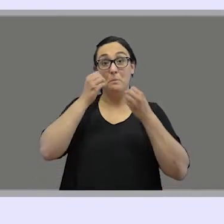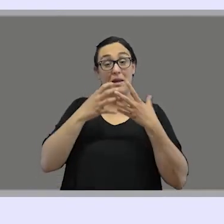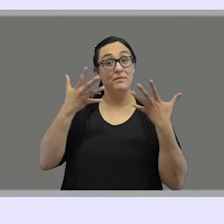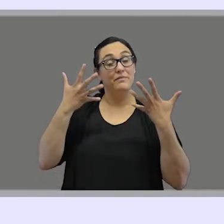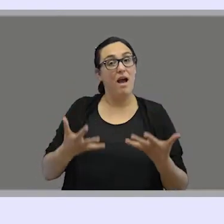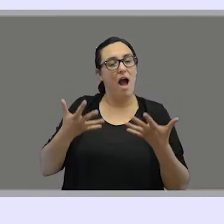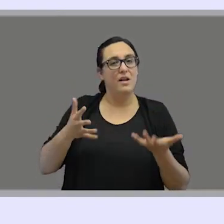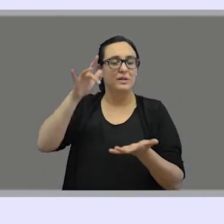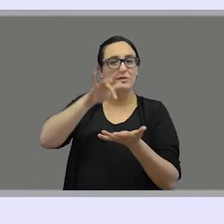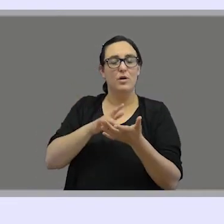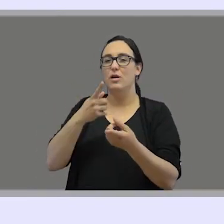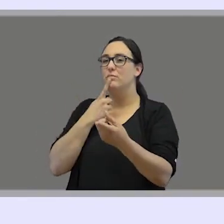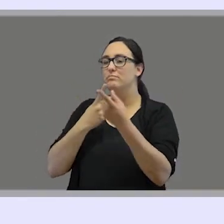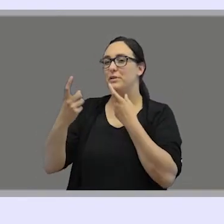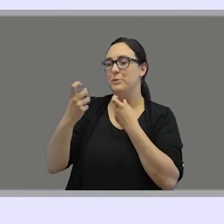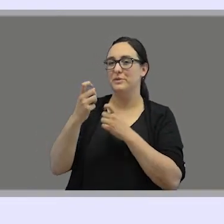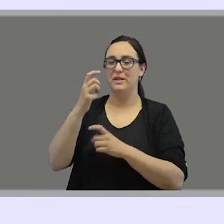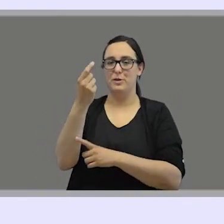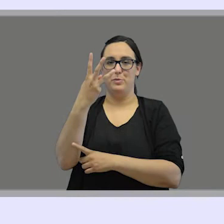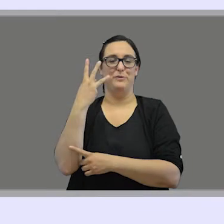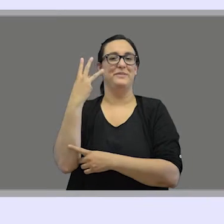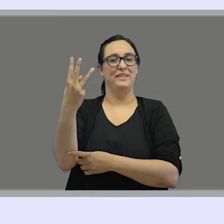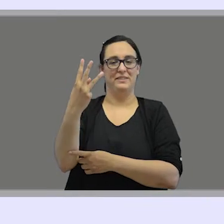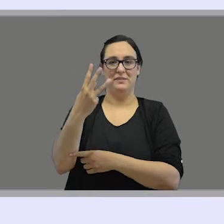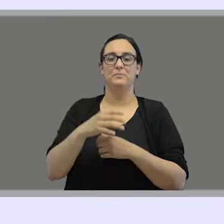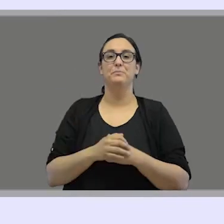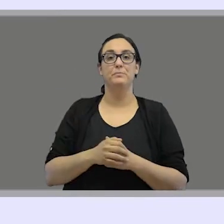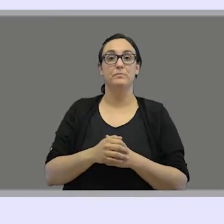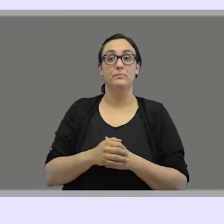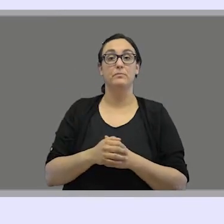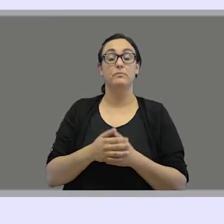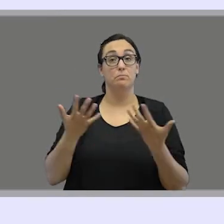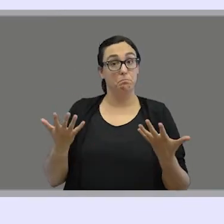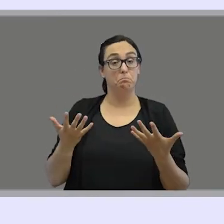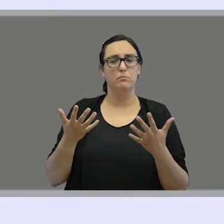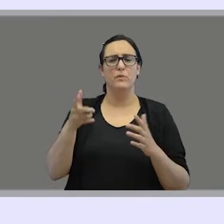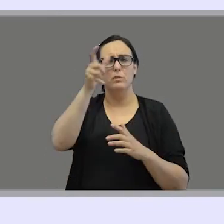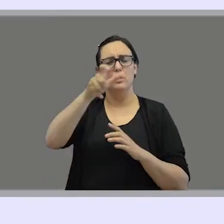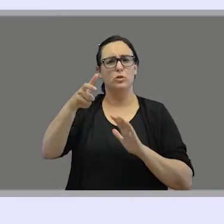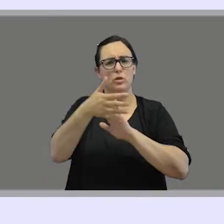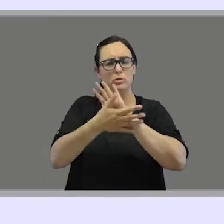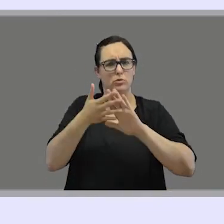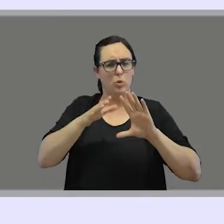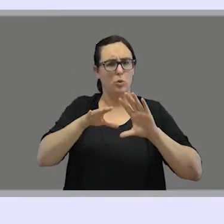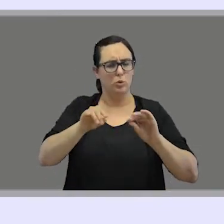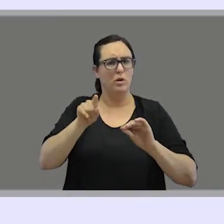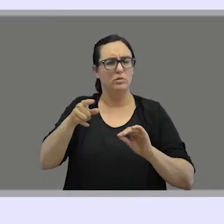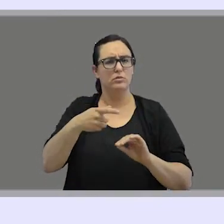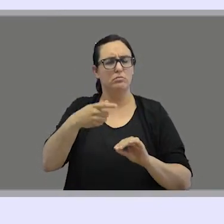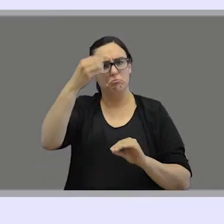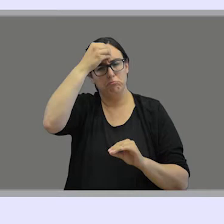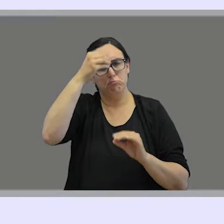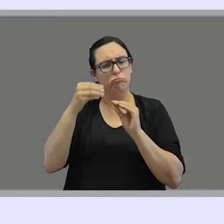So now you are able to answer question number 3. So sign language users generally